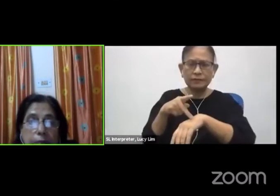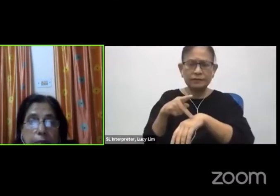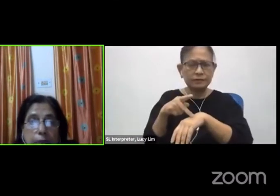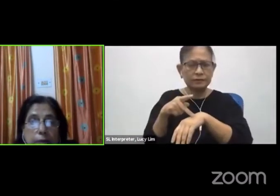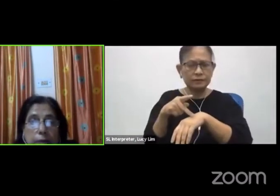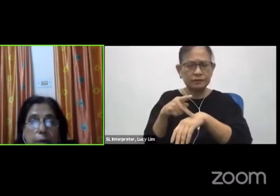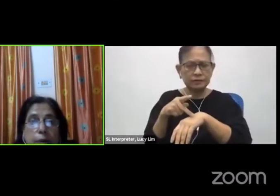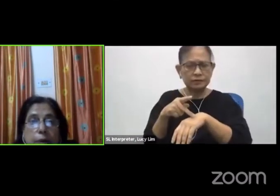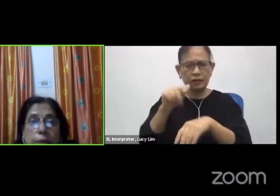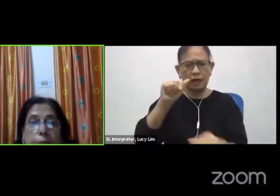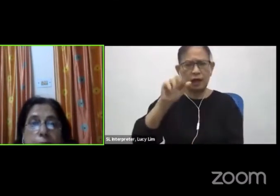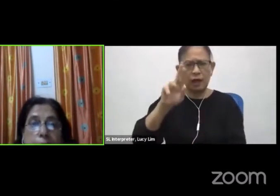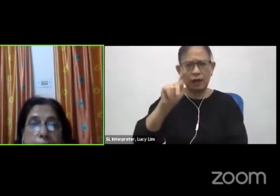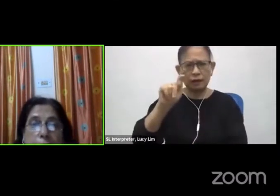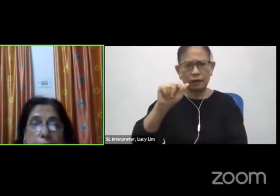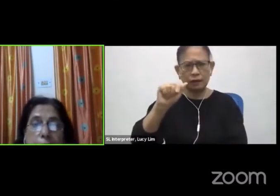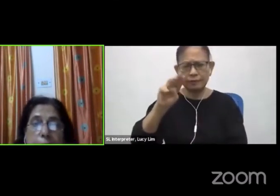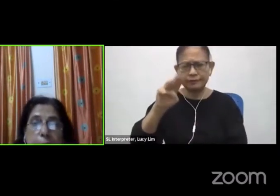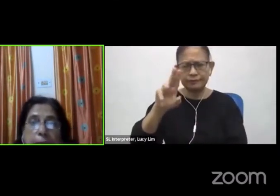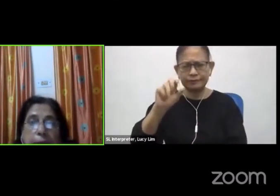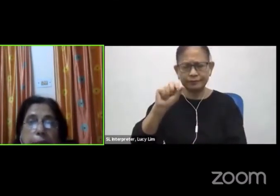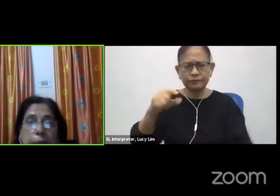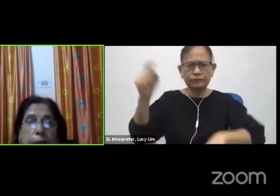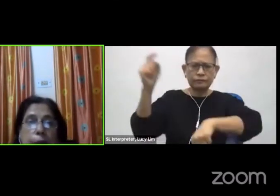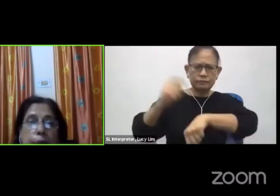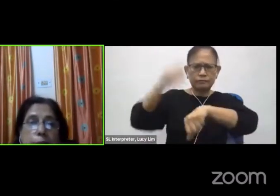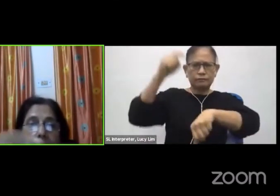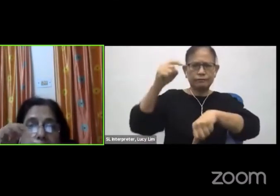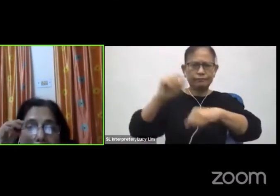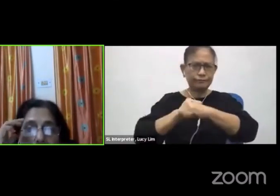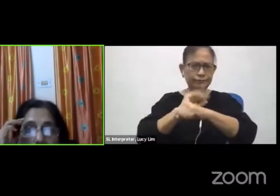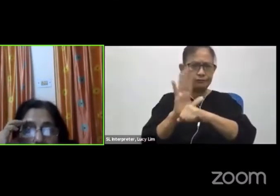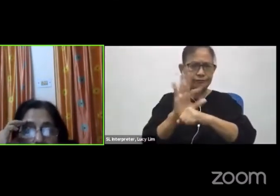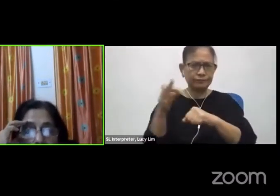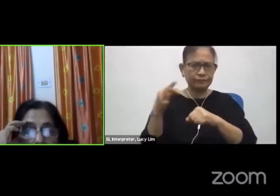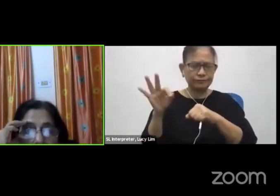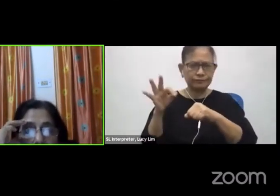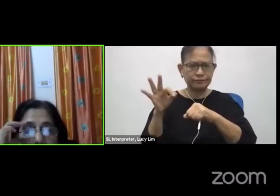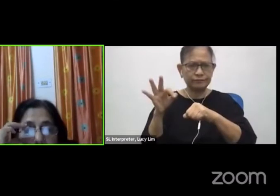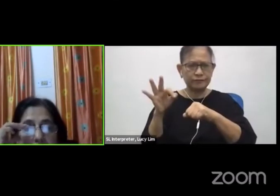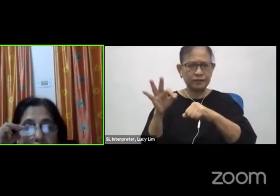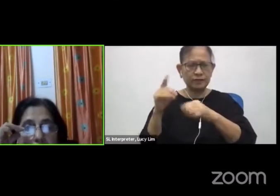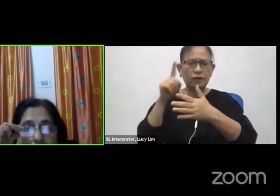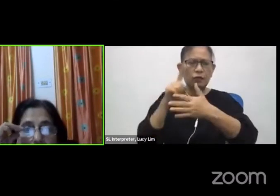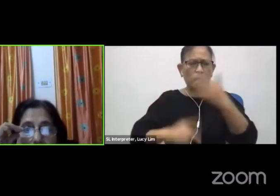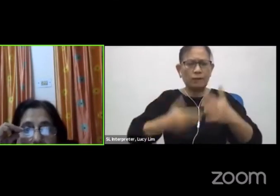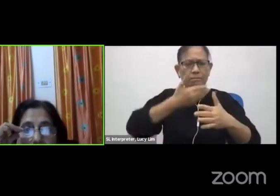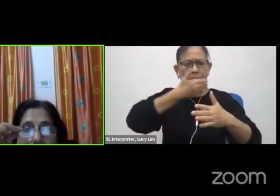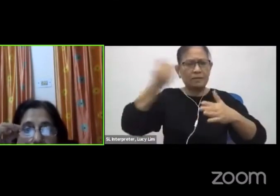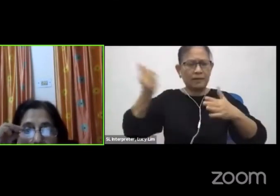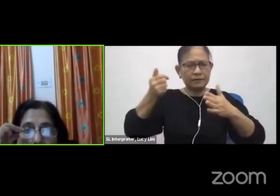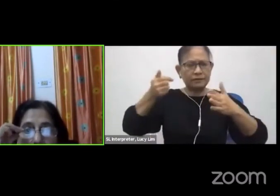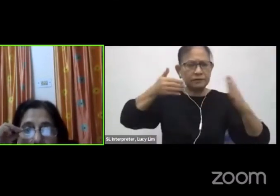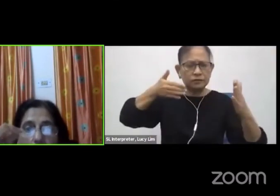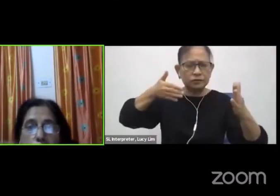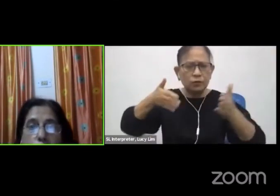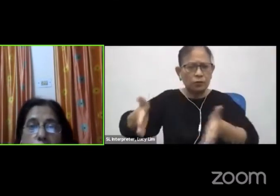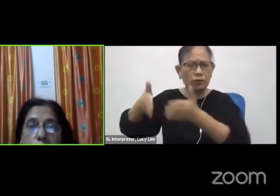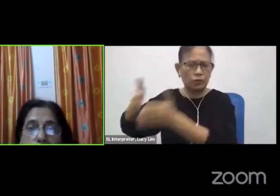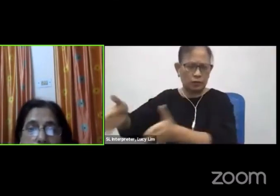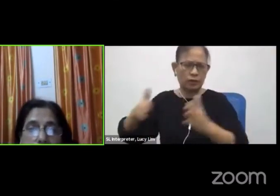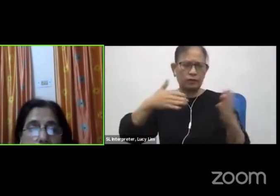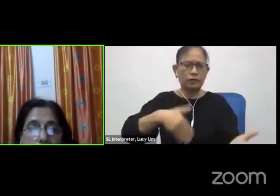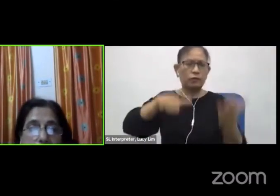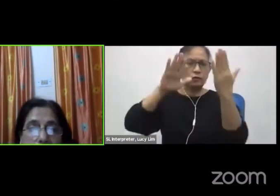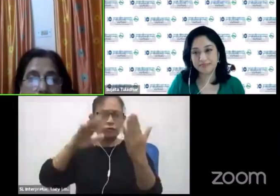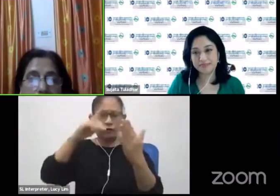Artemis wants to know, during the time of the pandemic, what are the best ways or approaches for an individual to cope